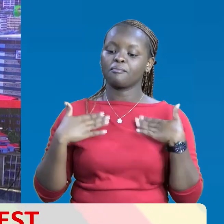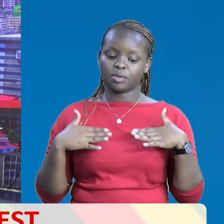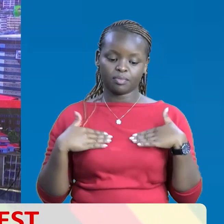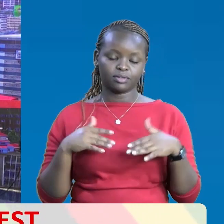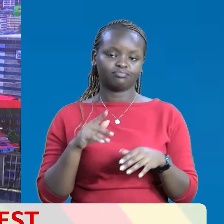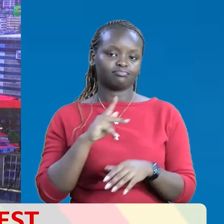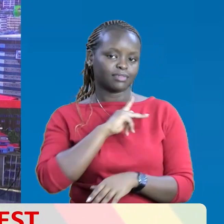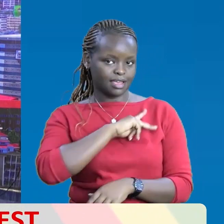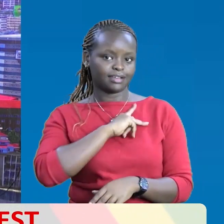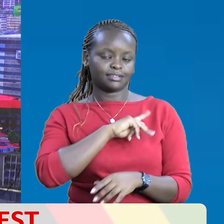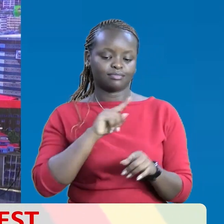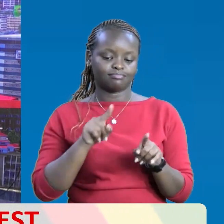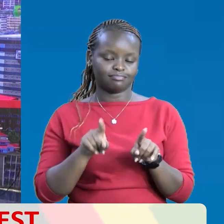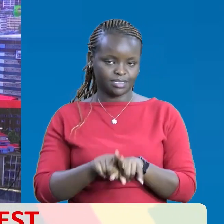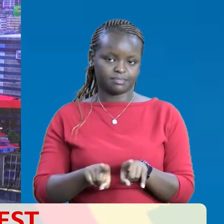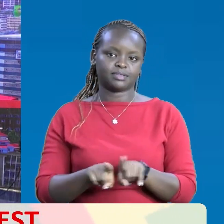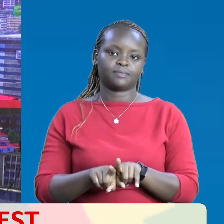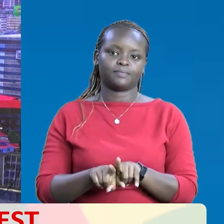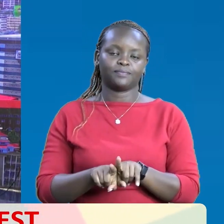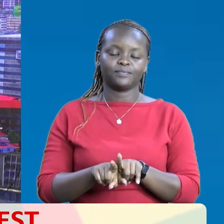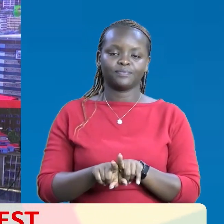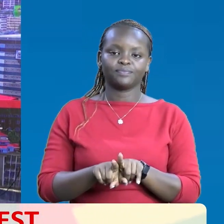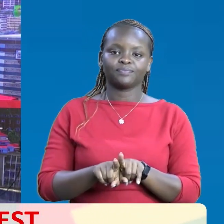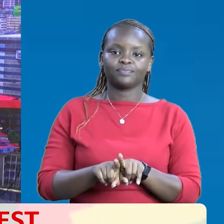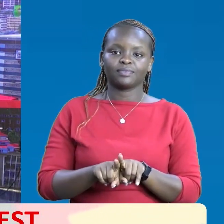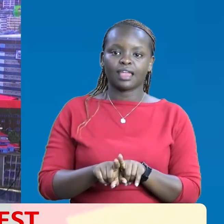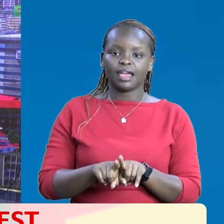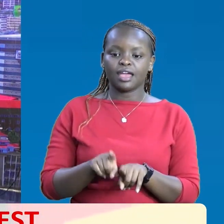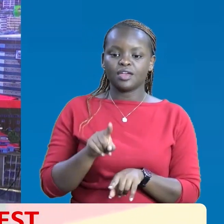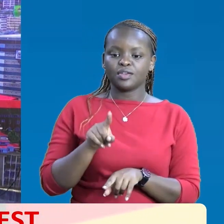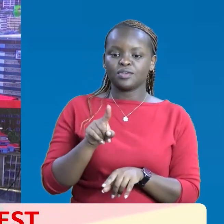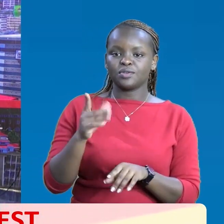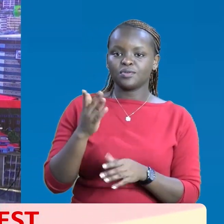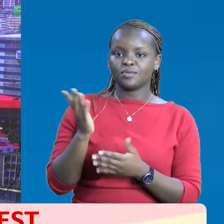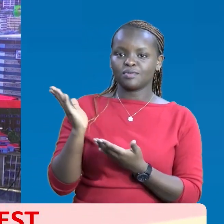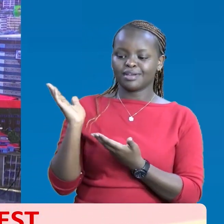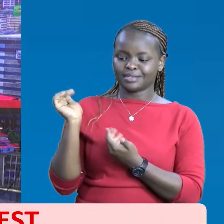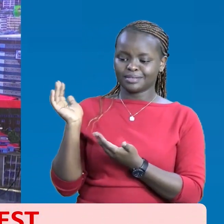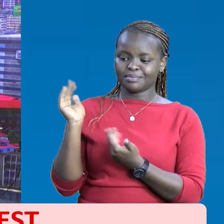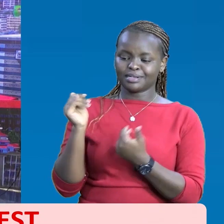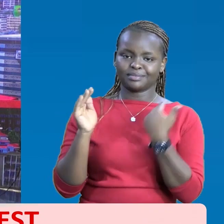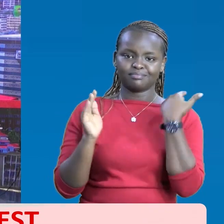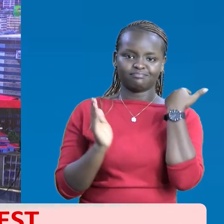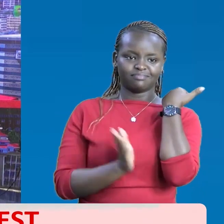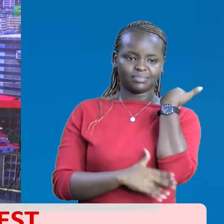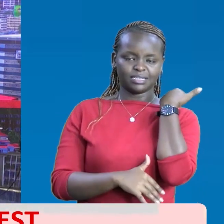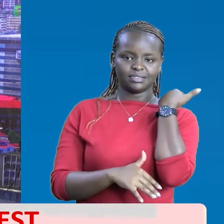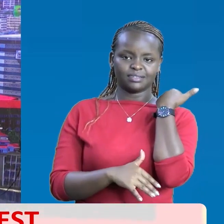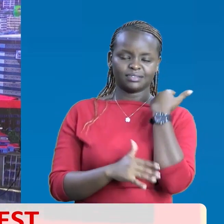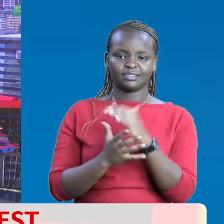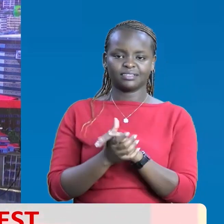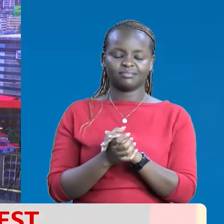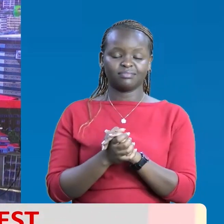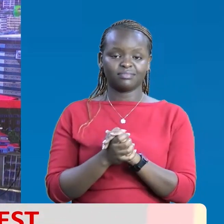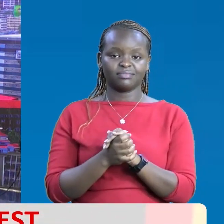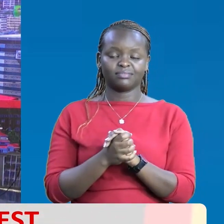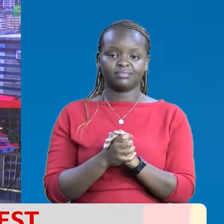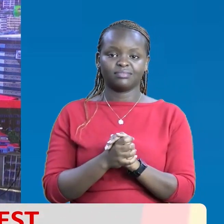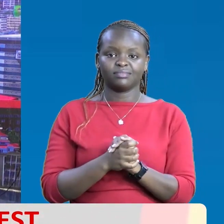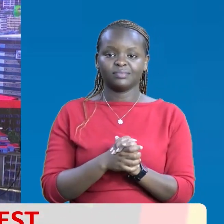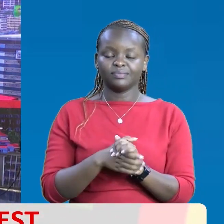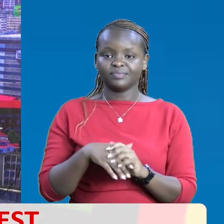you're cruel to others, don't expect usikue jo manze when he bad mind. lakini bado unataka tena watu wakunyenyekee kwako kutreat